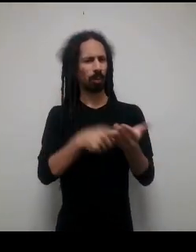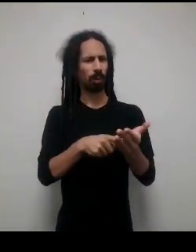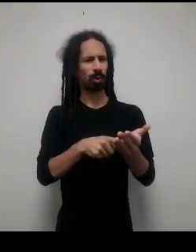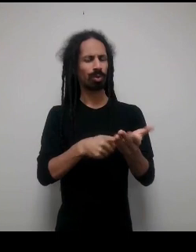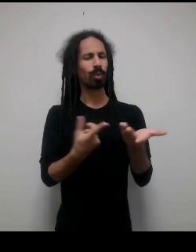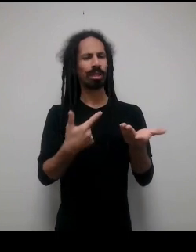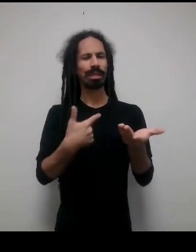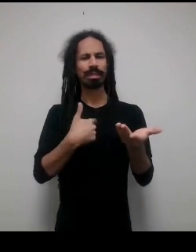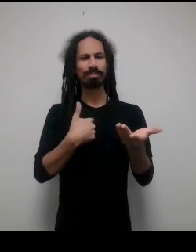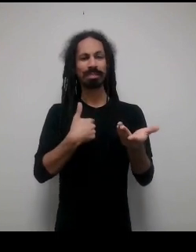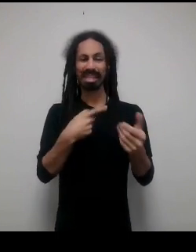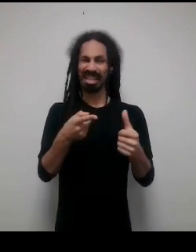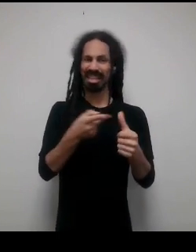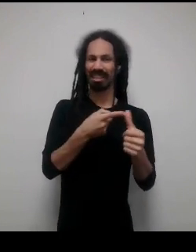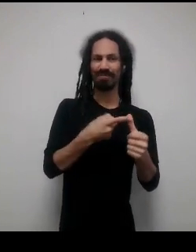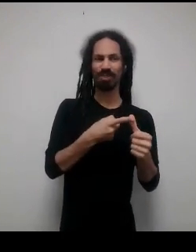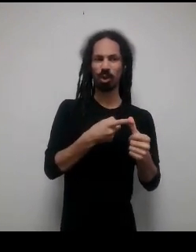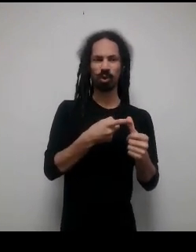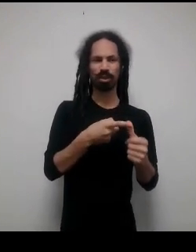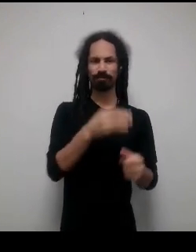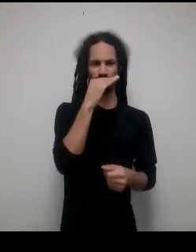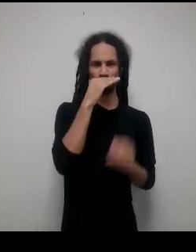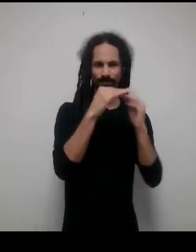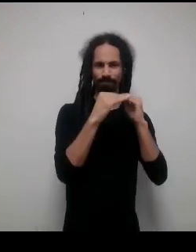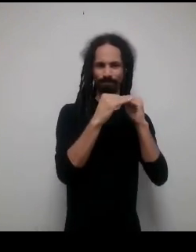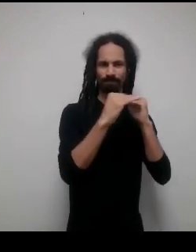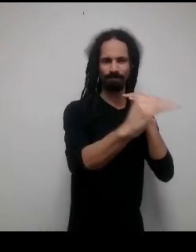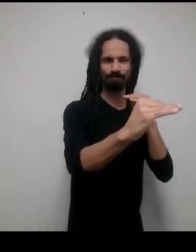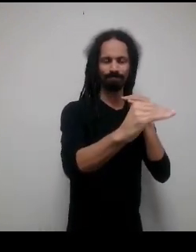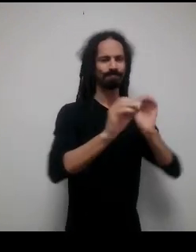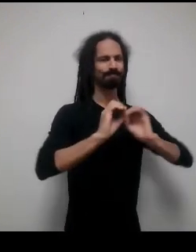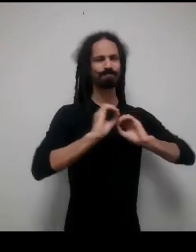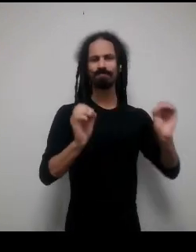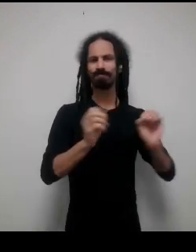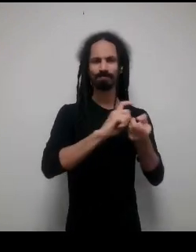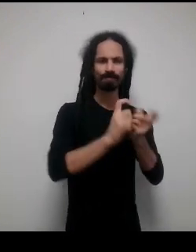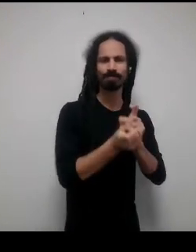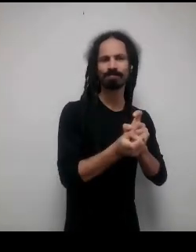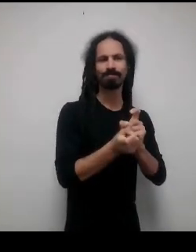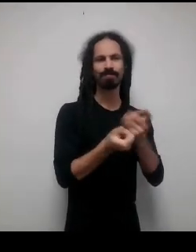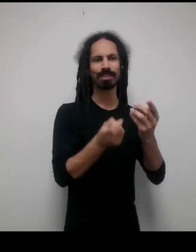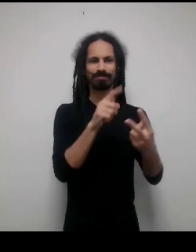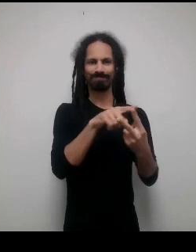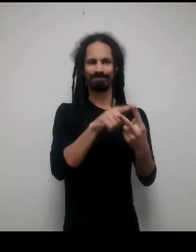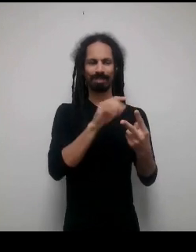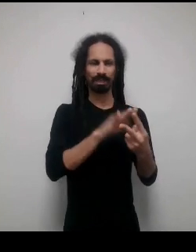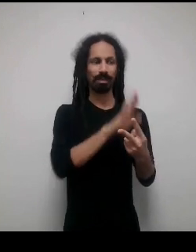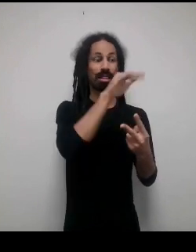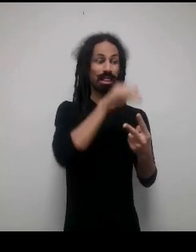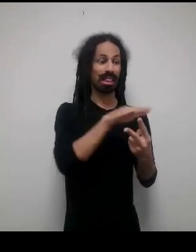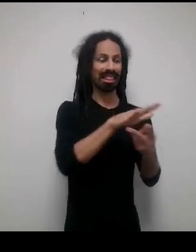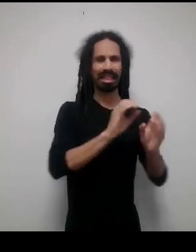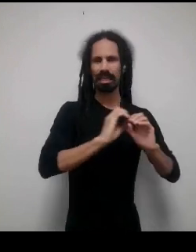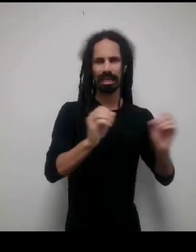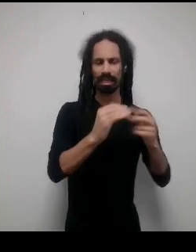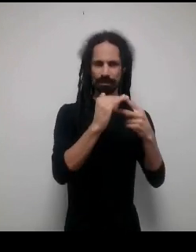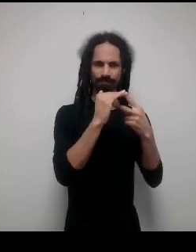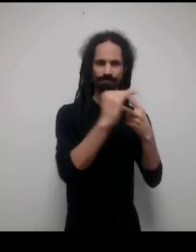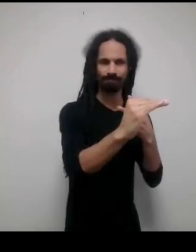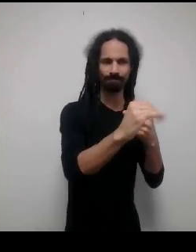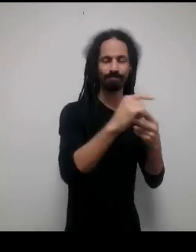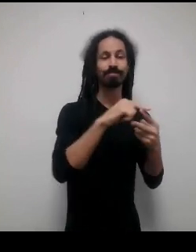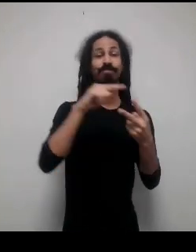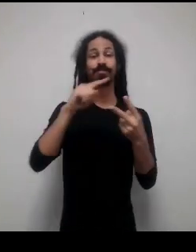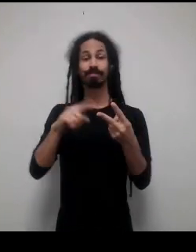not change my intonation at all. I had no rising and falling on my voice. I was speaking in a monotone voice. Example